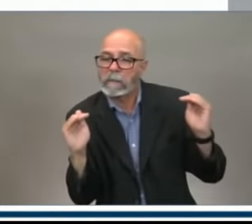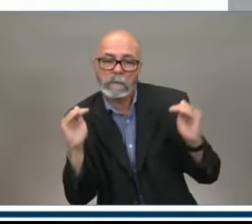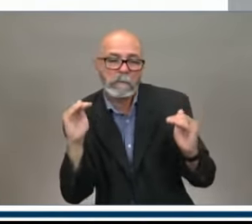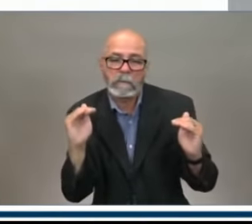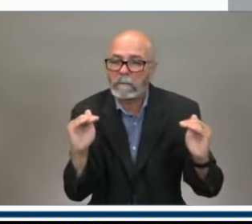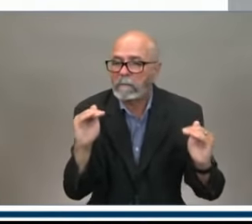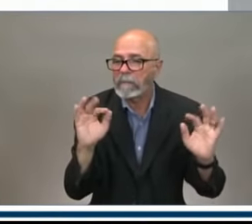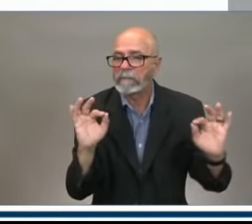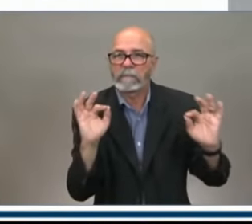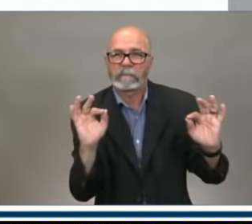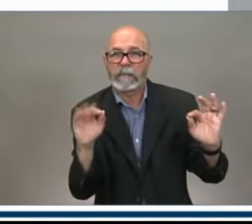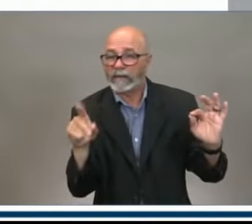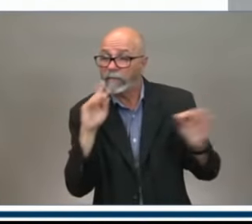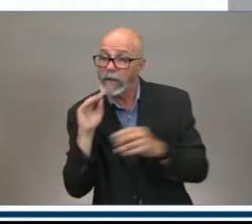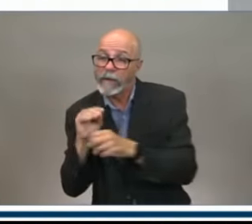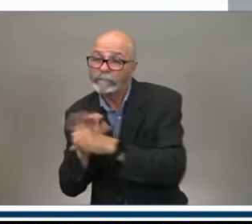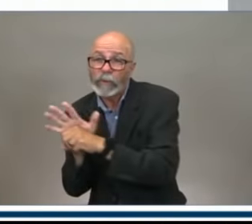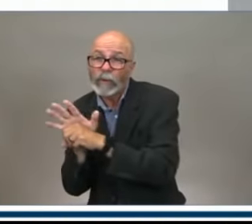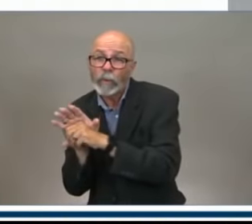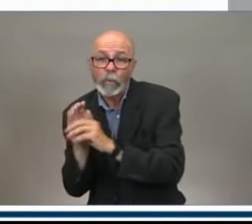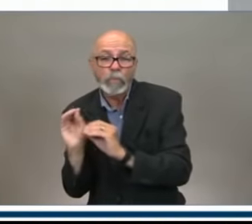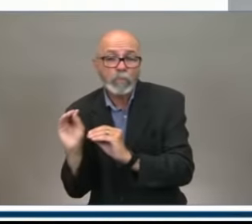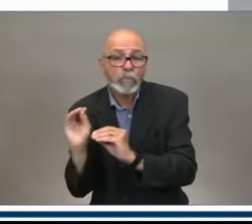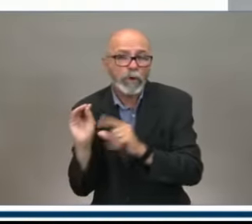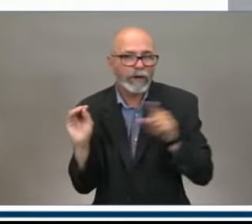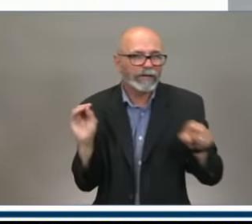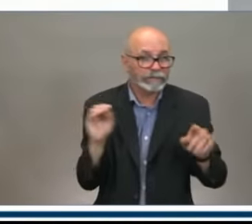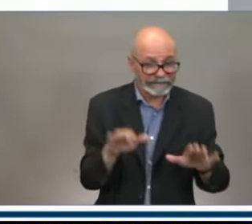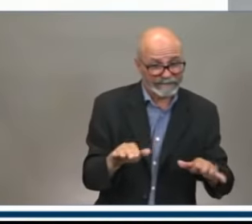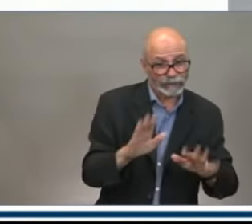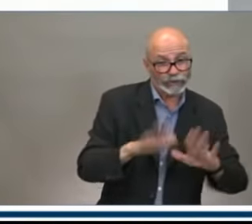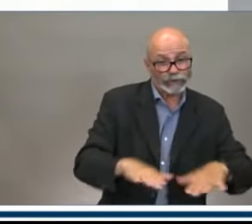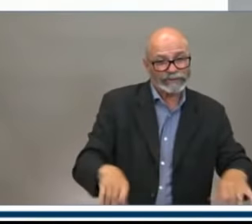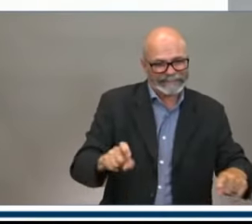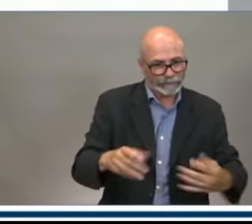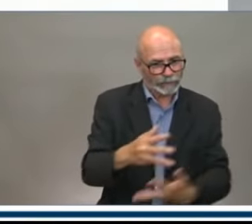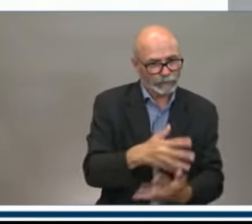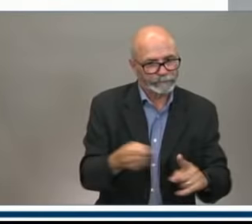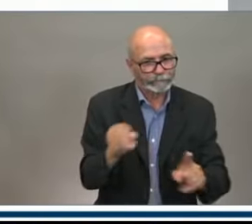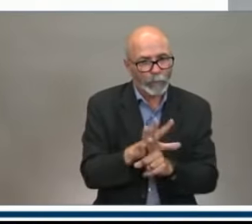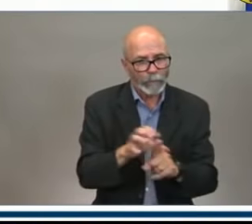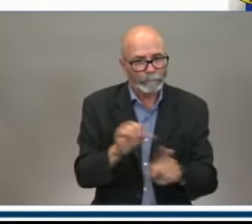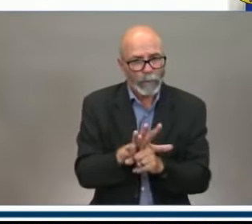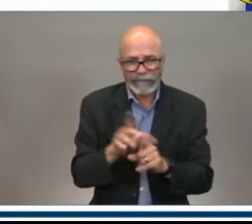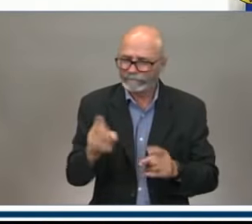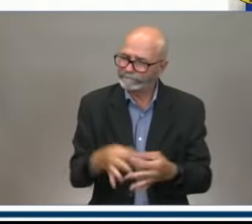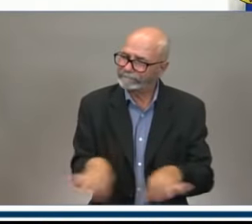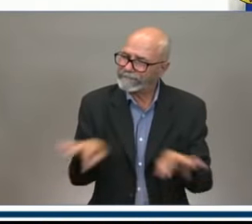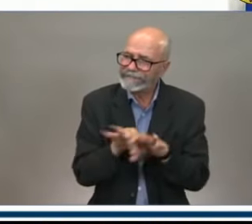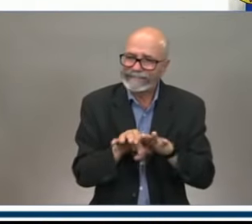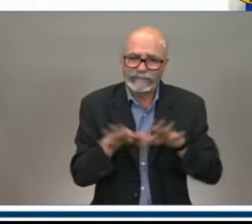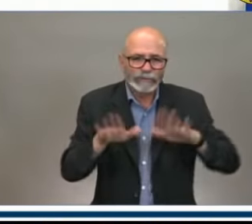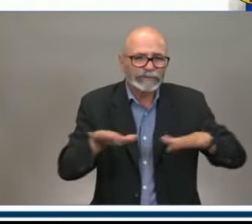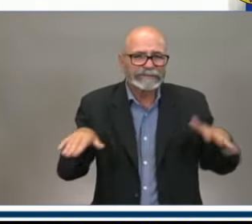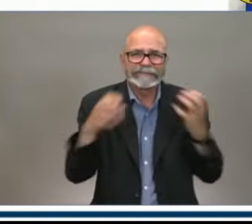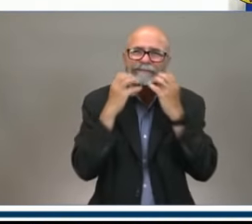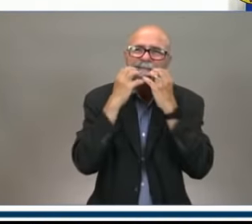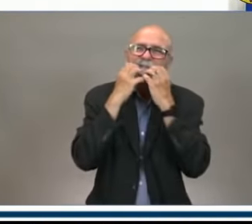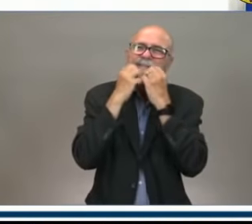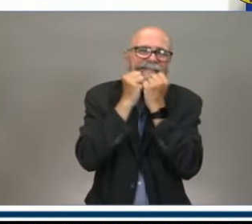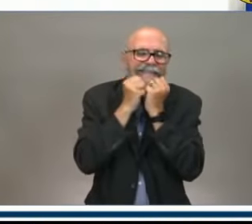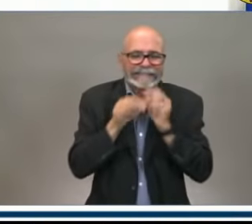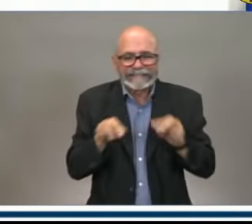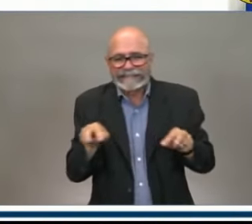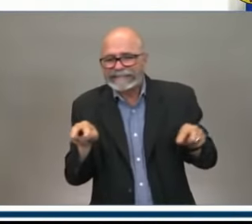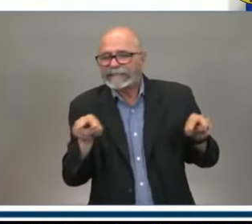the need that children need to be in environments that they can grow and thrive in. Next, we'll go to Stuart Peddle from the